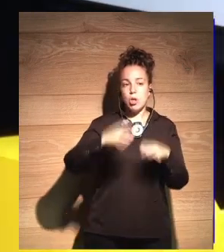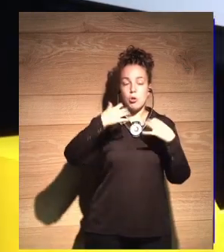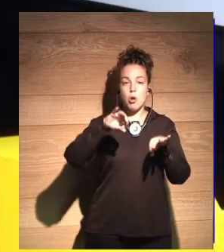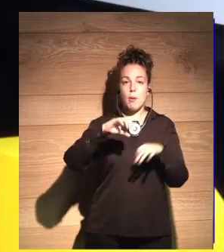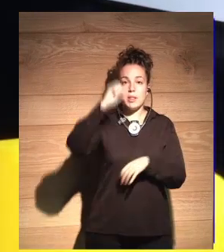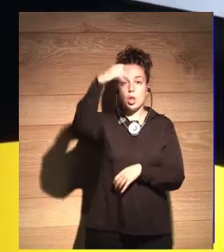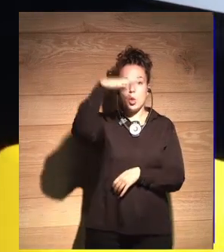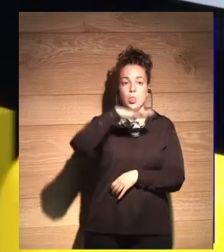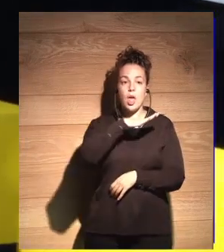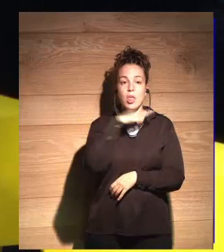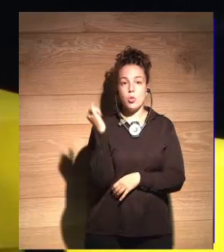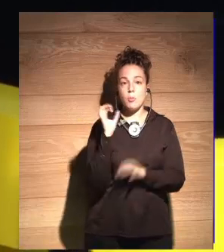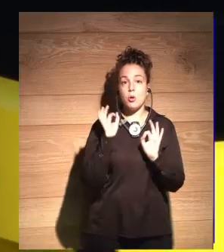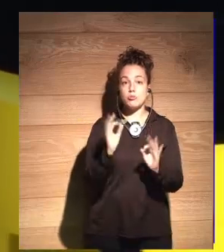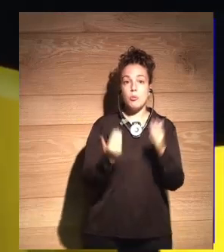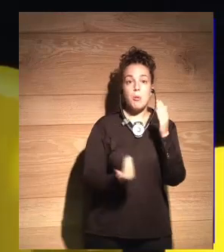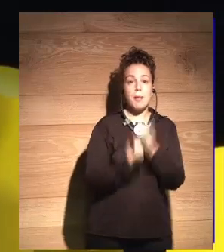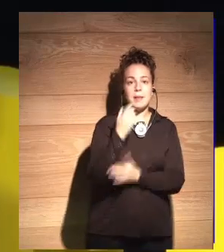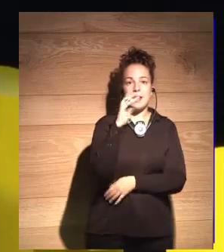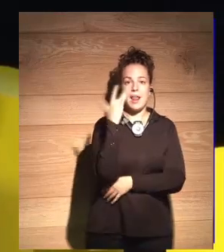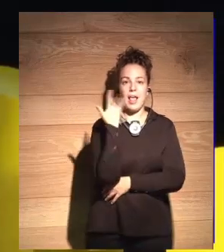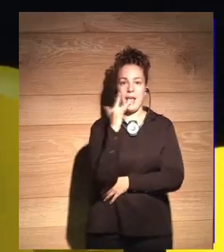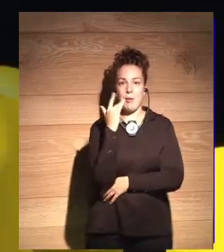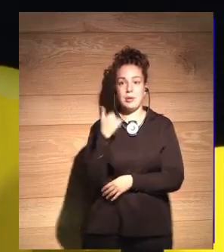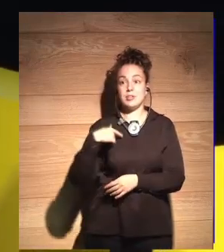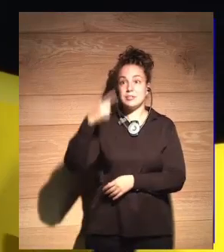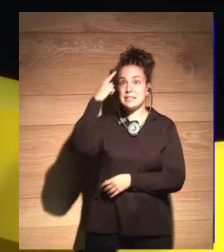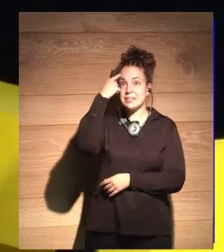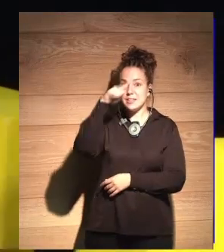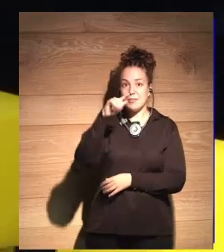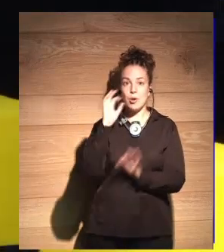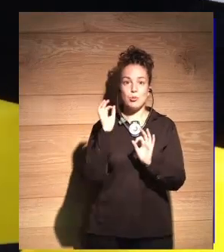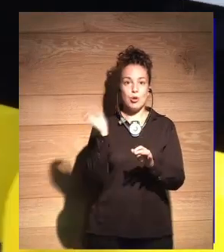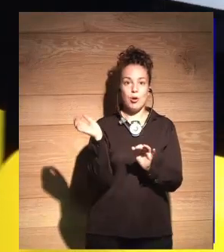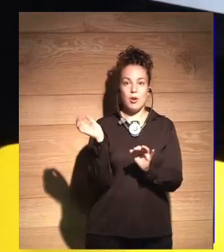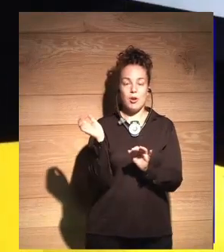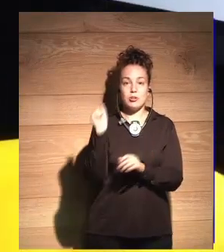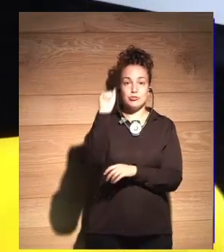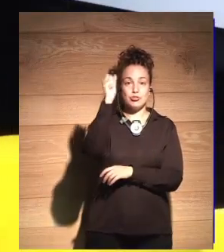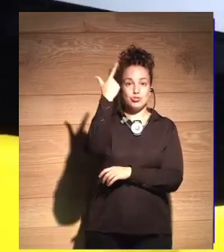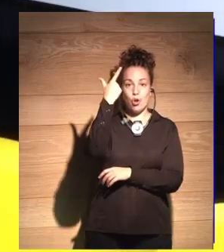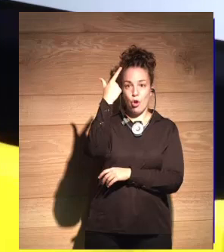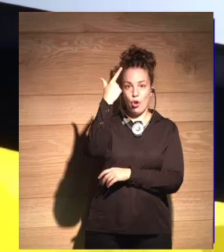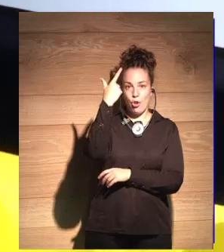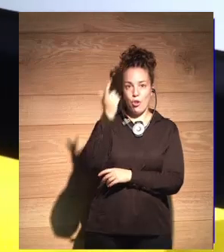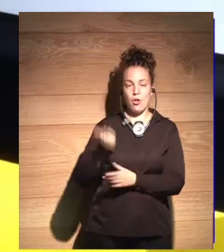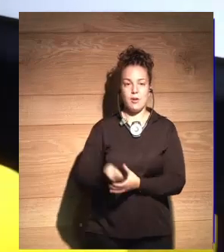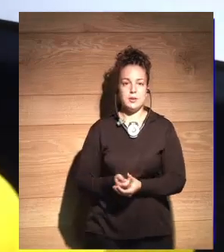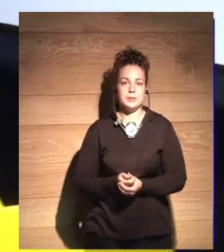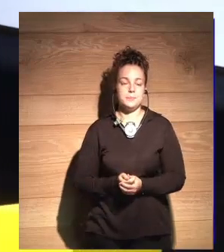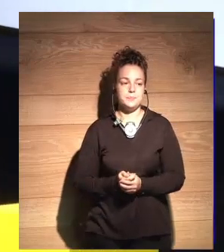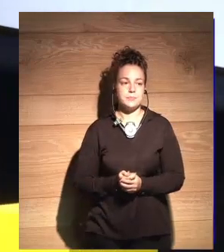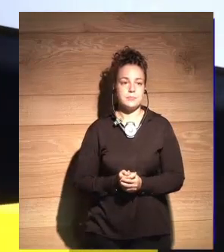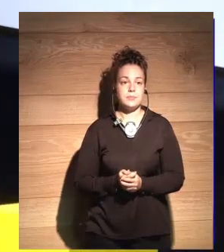it. I could feel it. You can change information into a feeling, and you don't have to